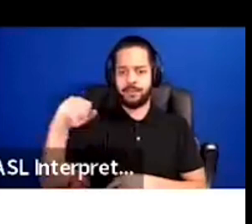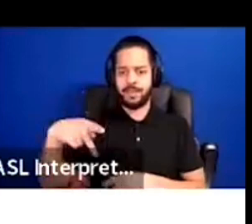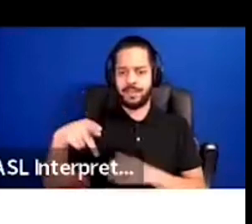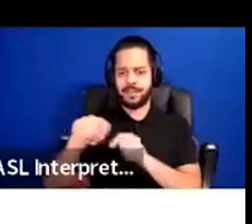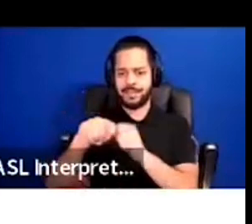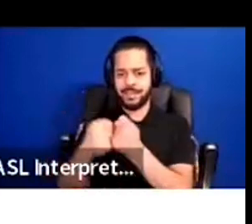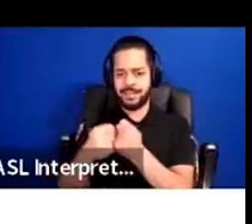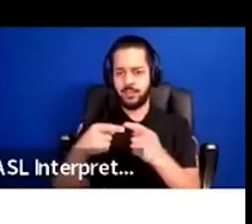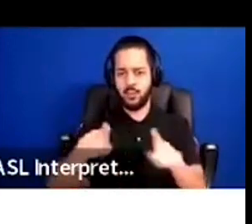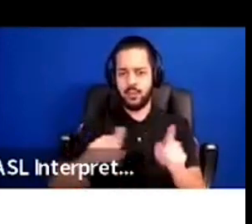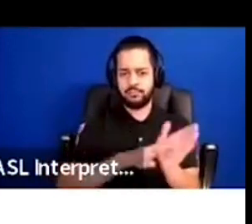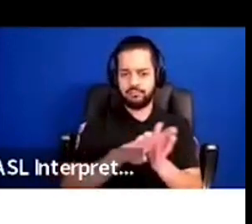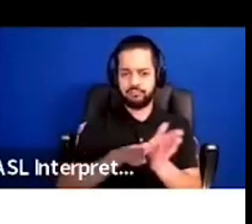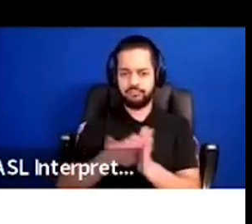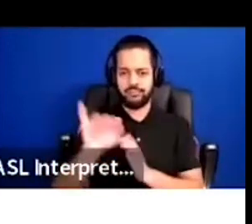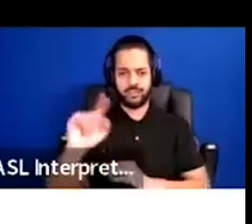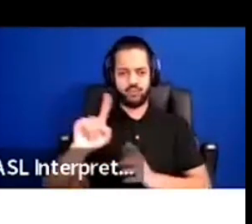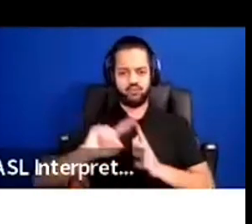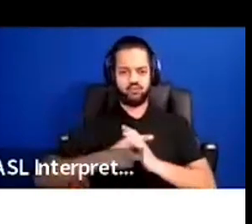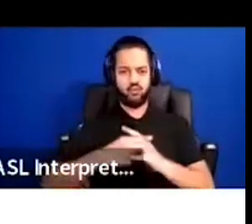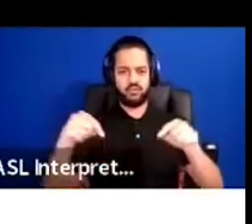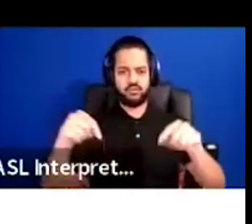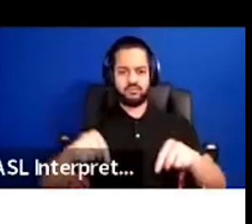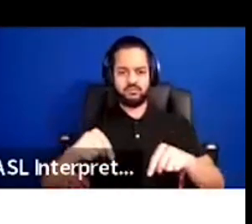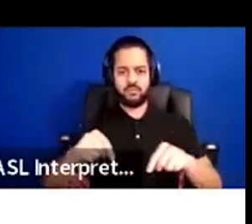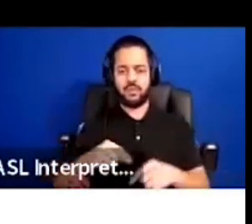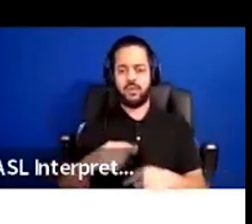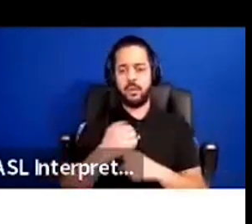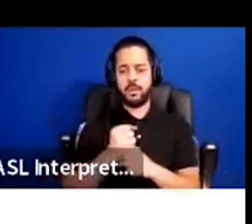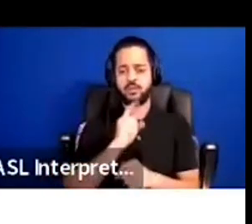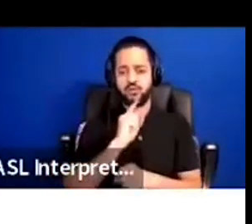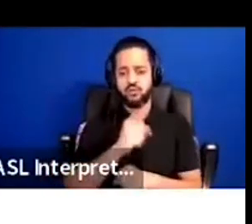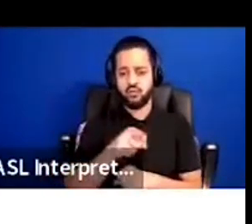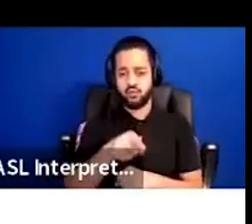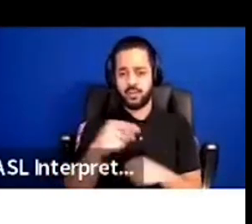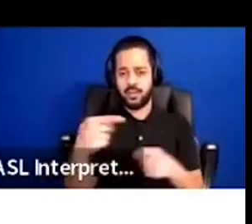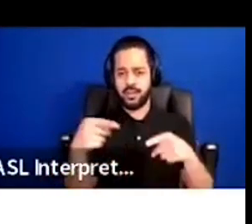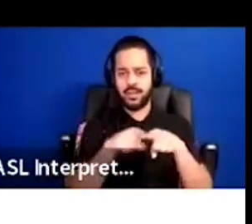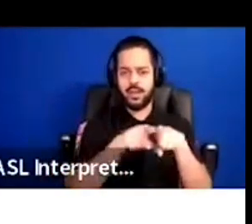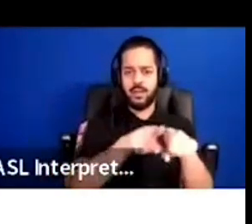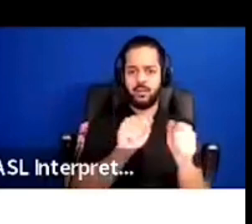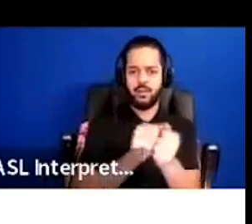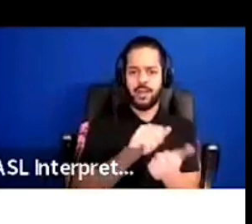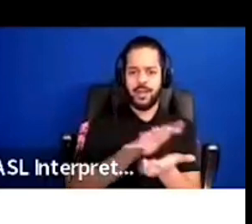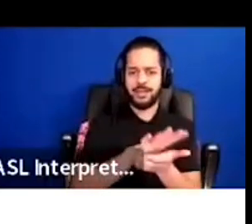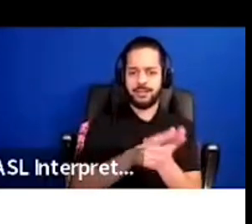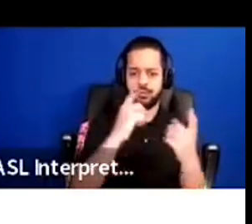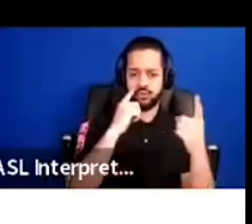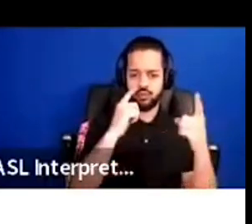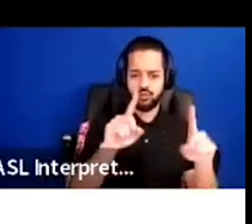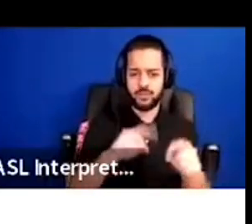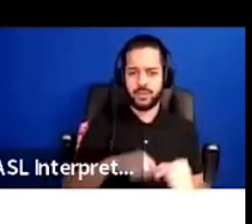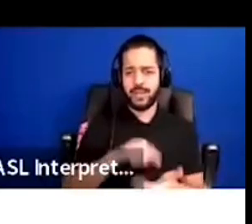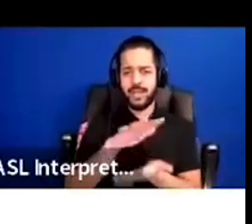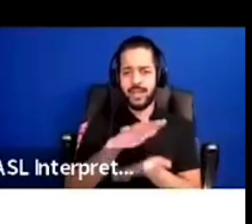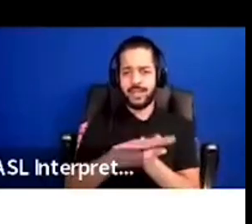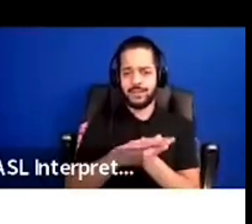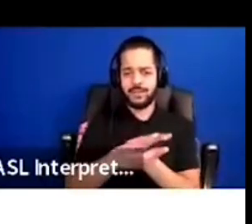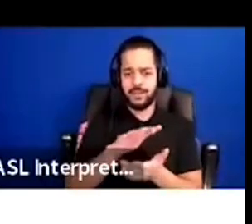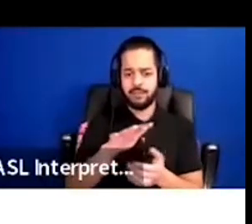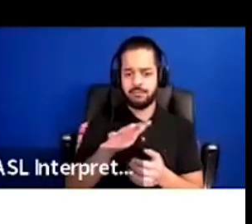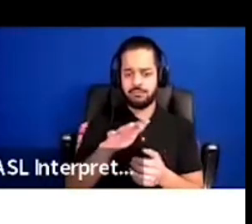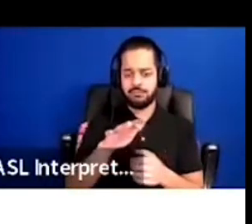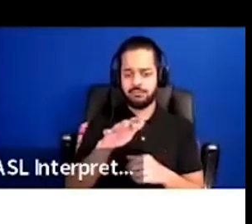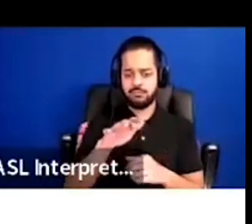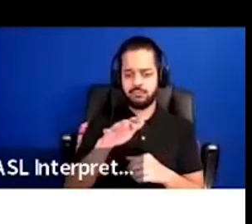IEPs, because that's where it starts. It's making sure that it's aligned to the academic achievement Aligned to the academic context, the general